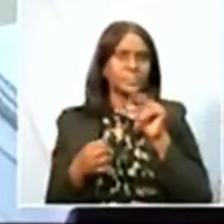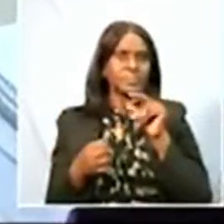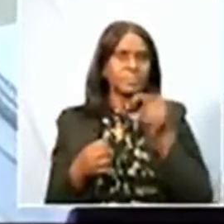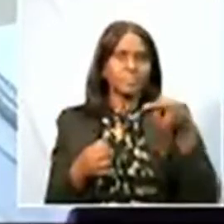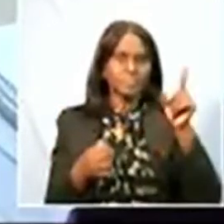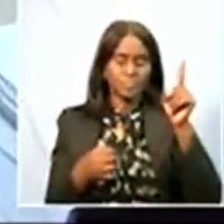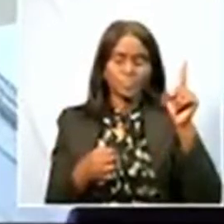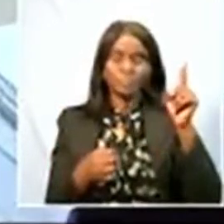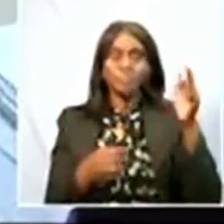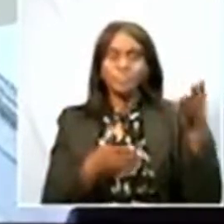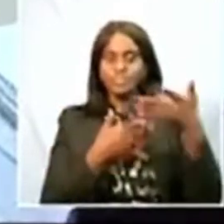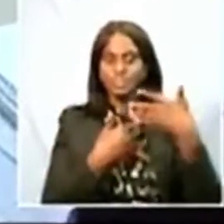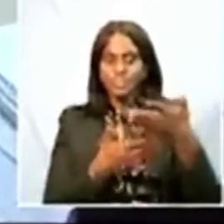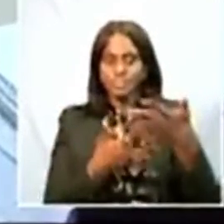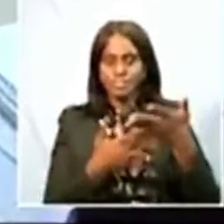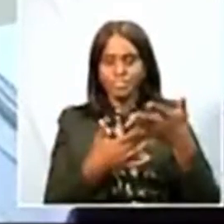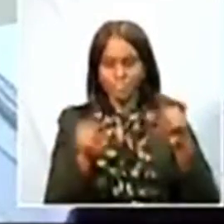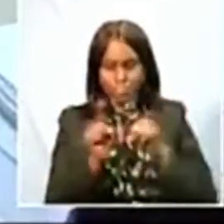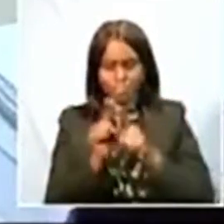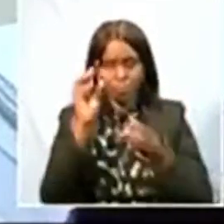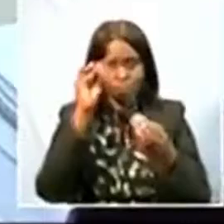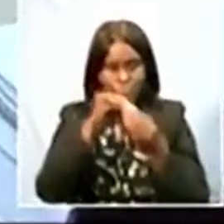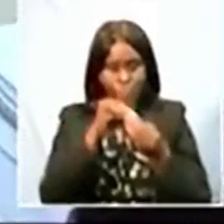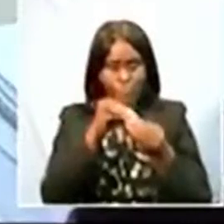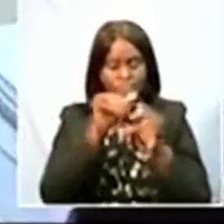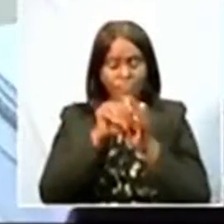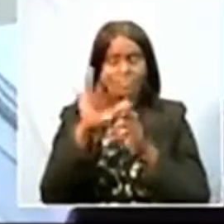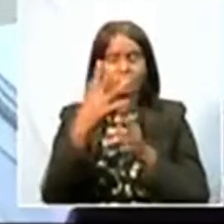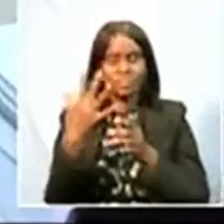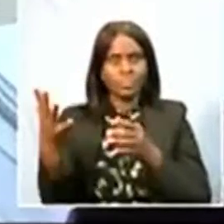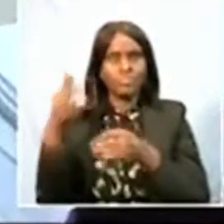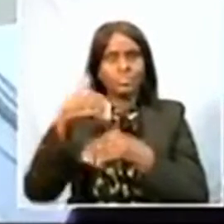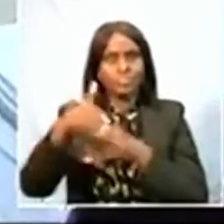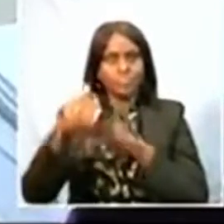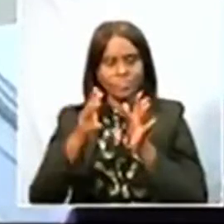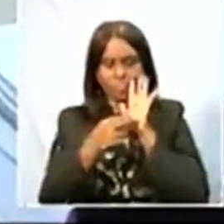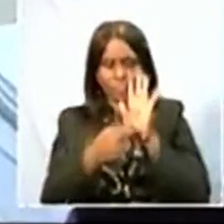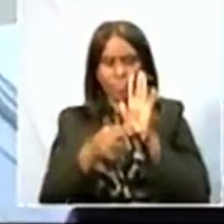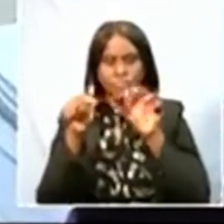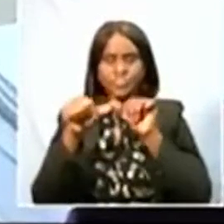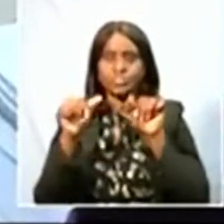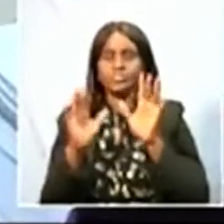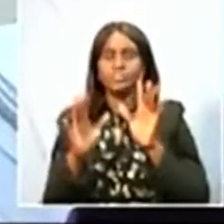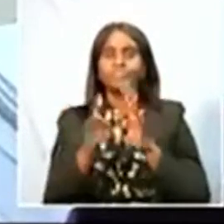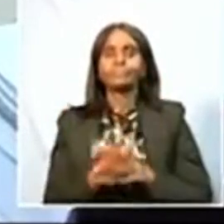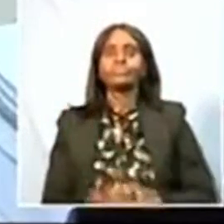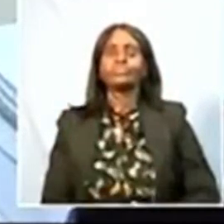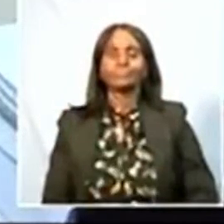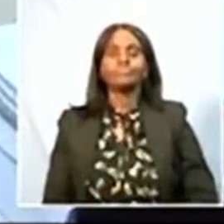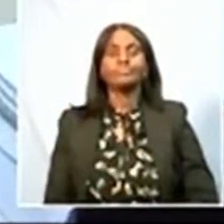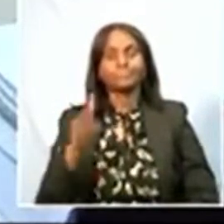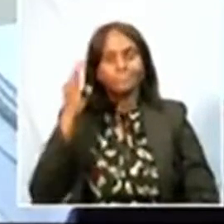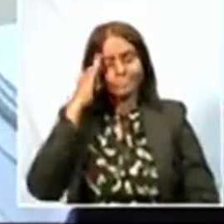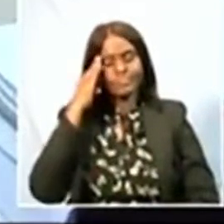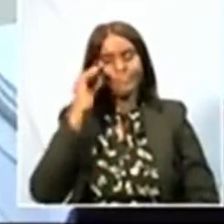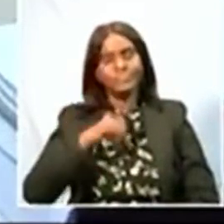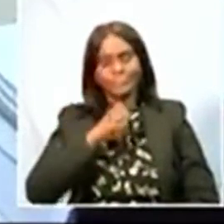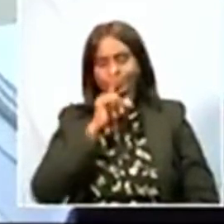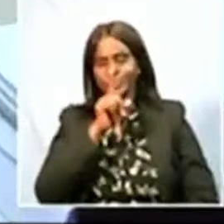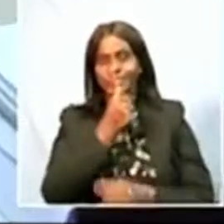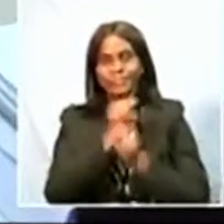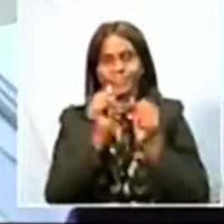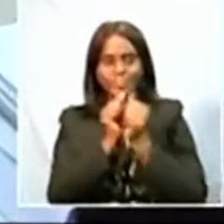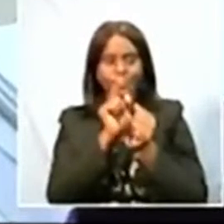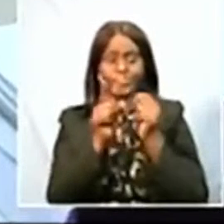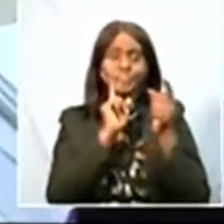Go and get the documents and add in your asset register. Show the auditors. Then we know that we are safe. With